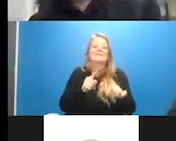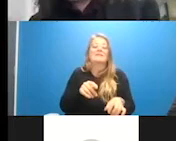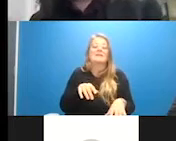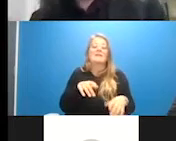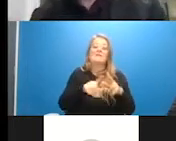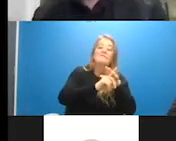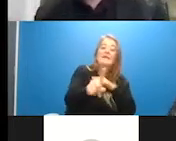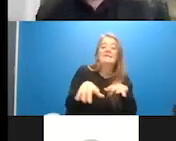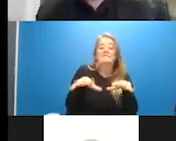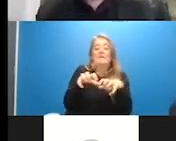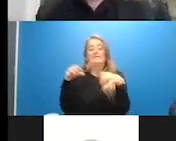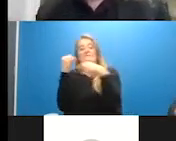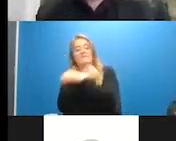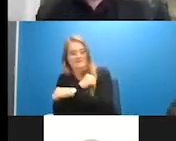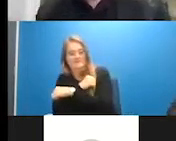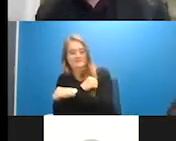the face of the wound.